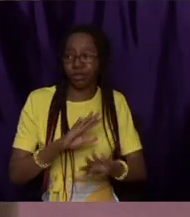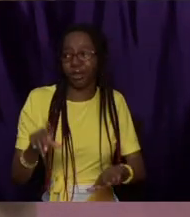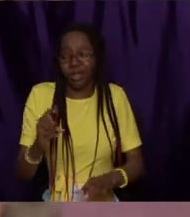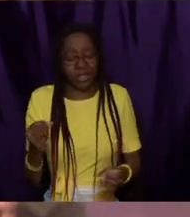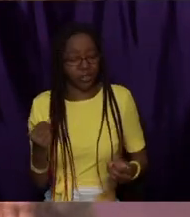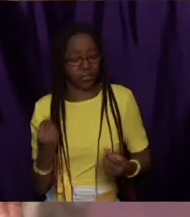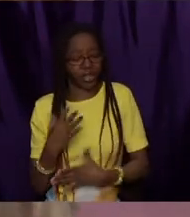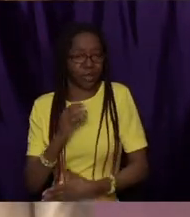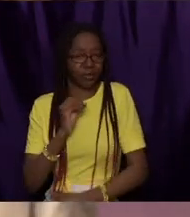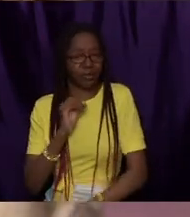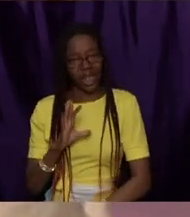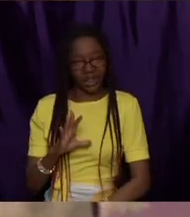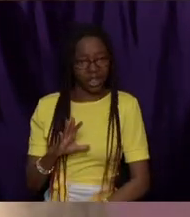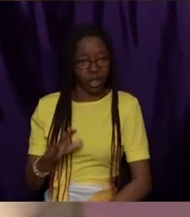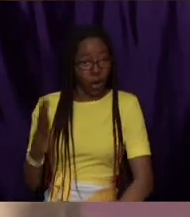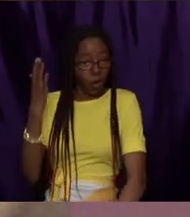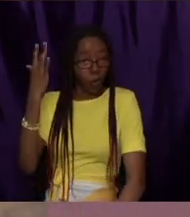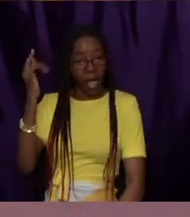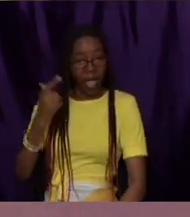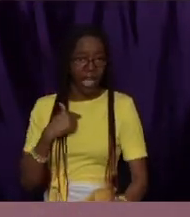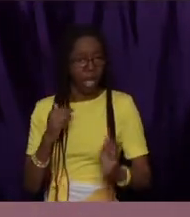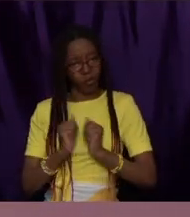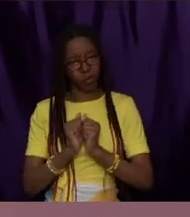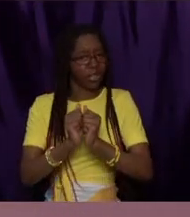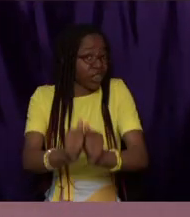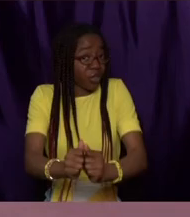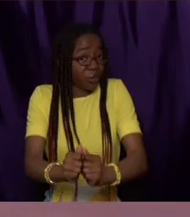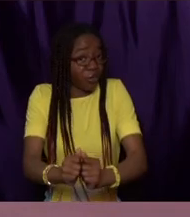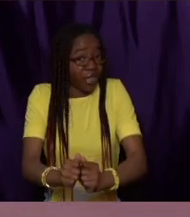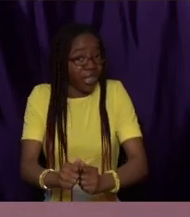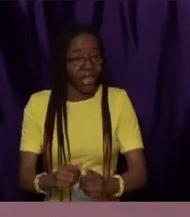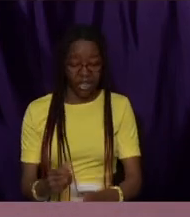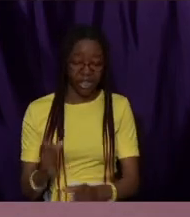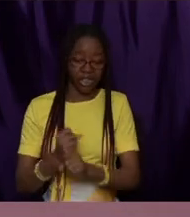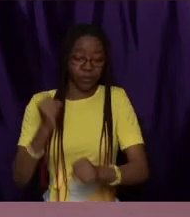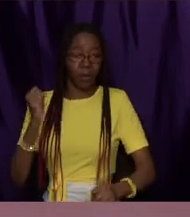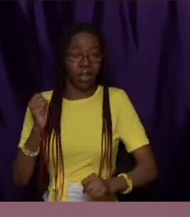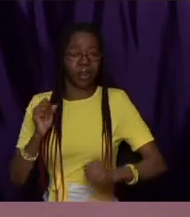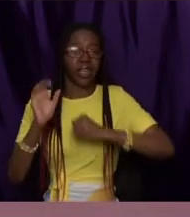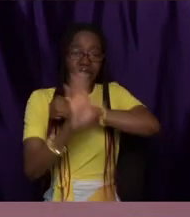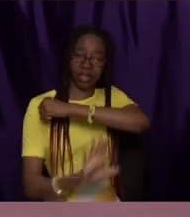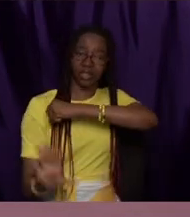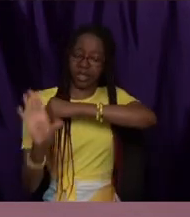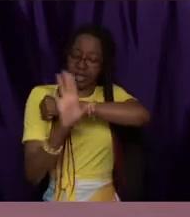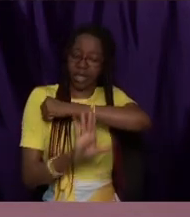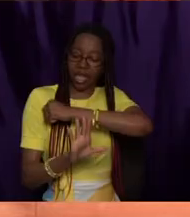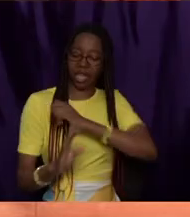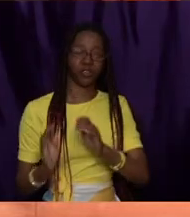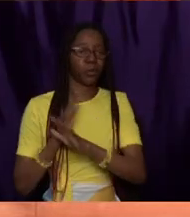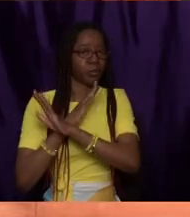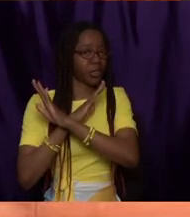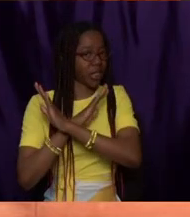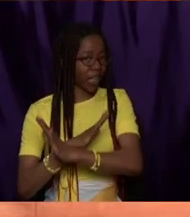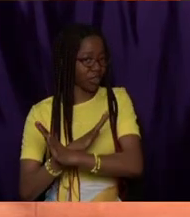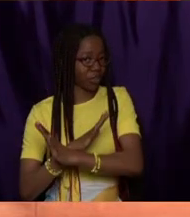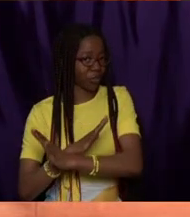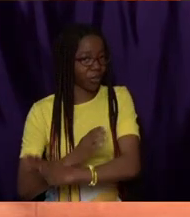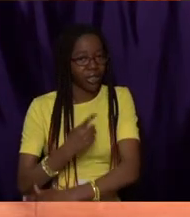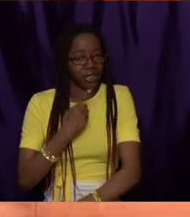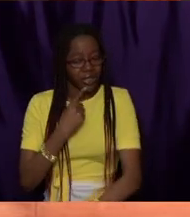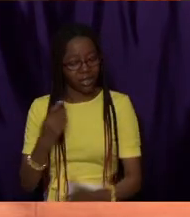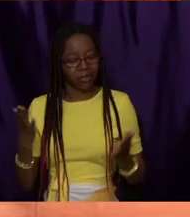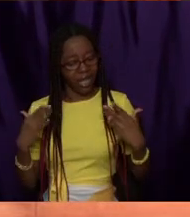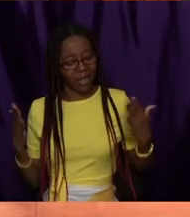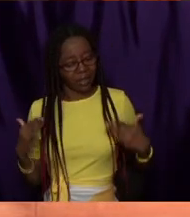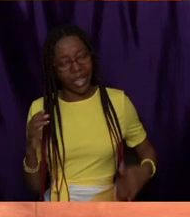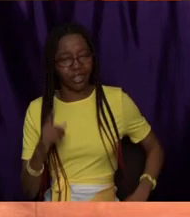no evil. He says, because I'm with you. His rod and his staff will comfort you. God says, I got